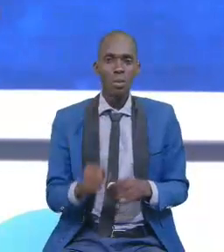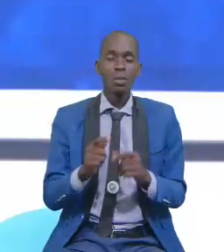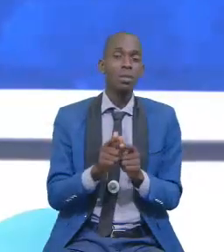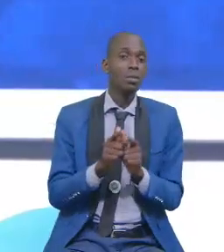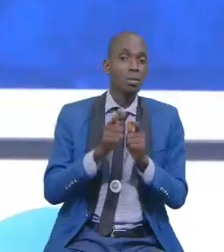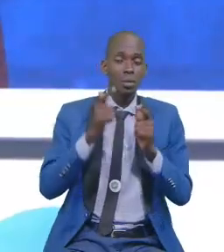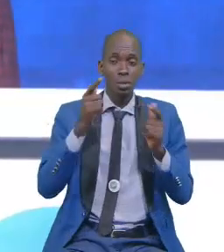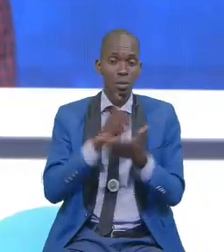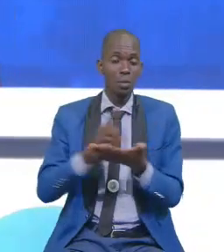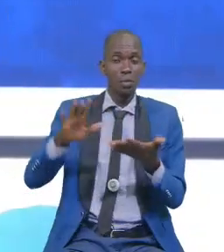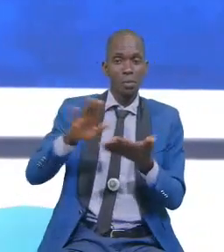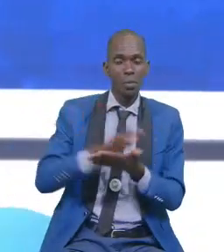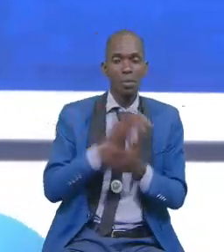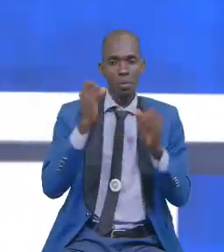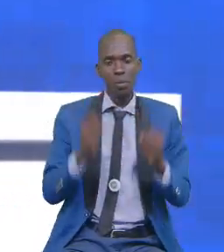your life.